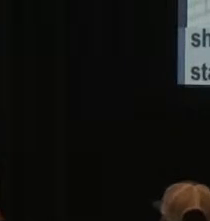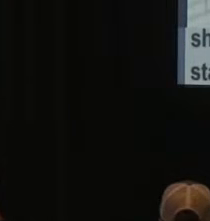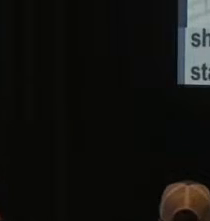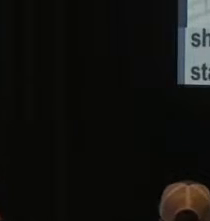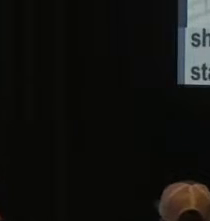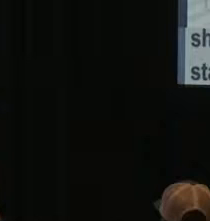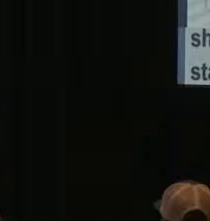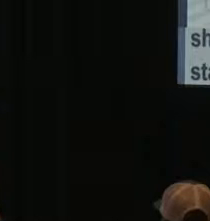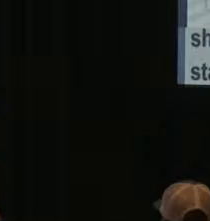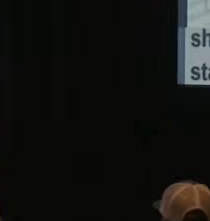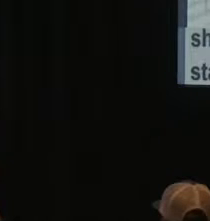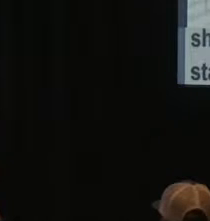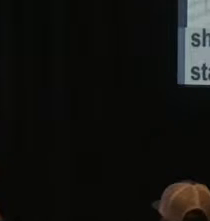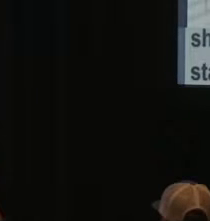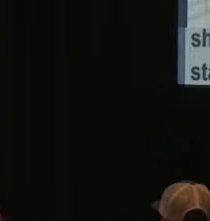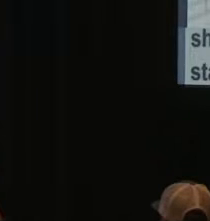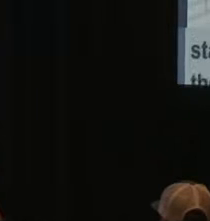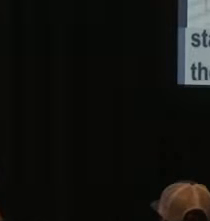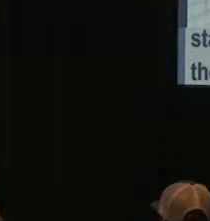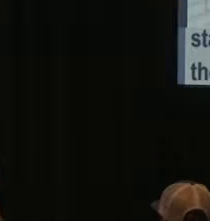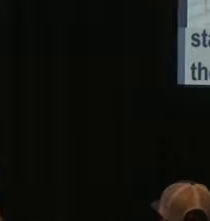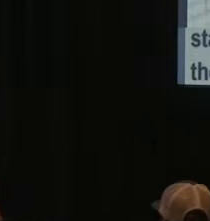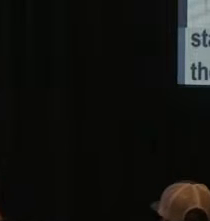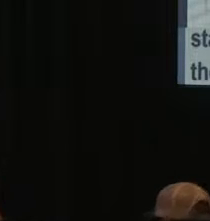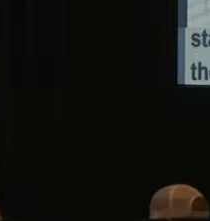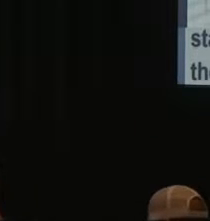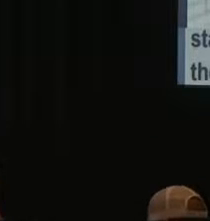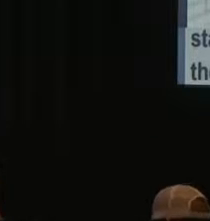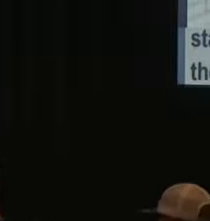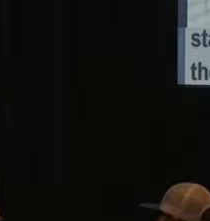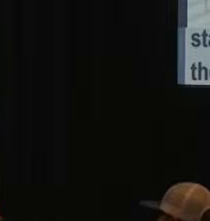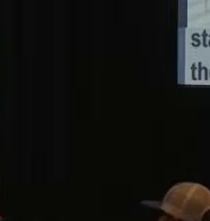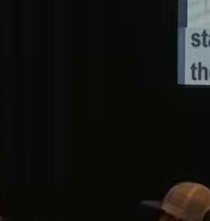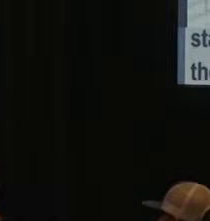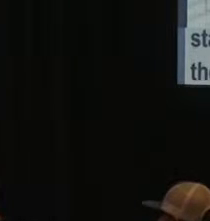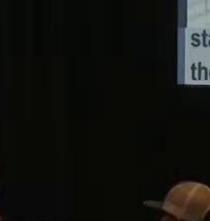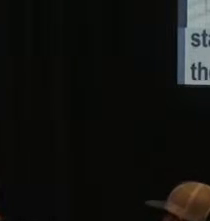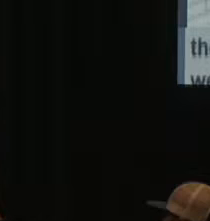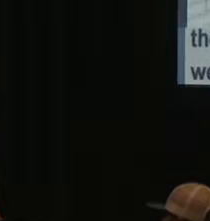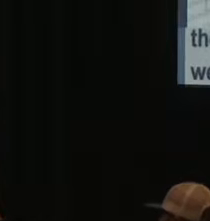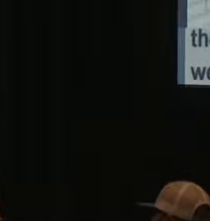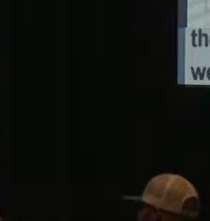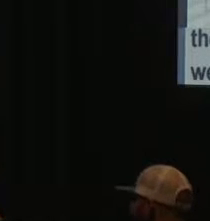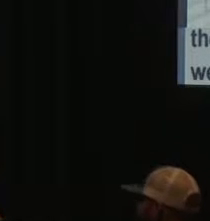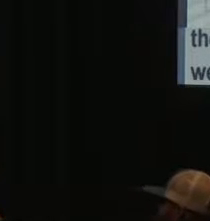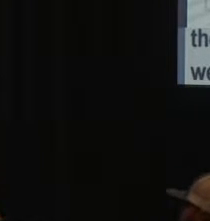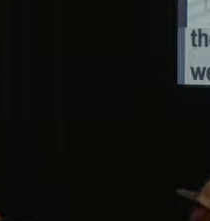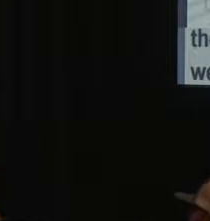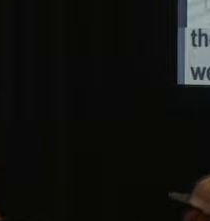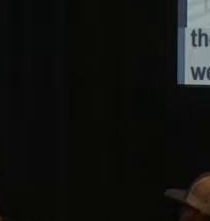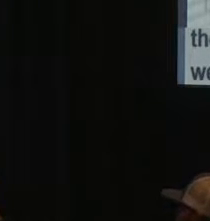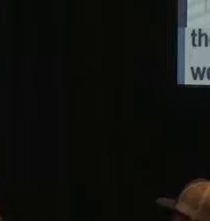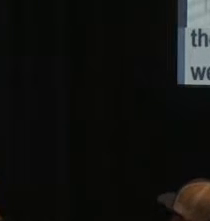chair of the Water Conservation Advisory Council. And as we know, we're very lucky to have her, and the amazing work that she and her team does